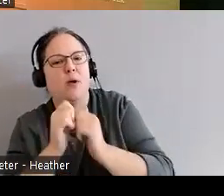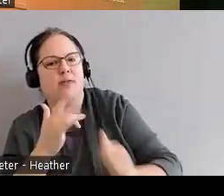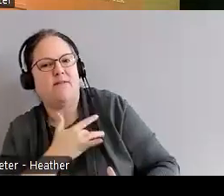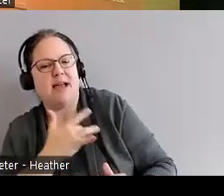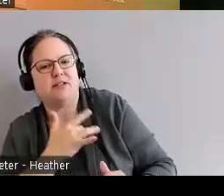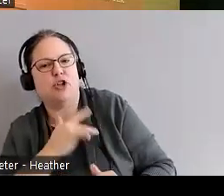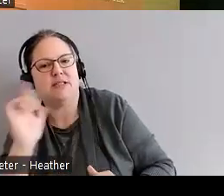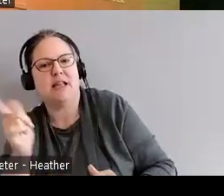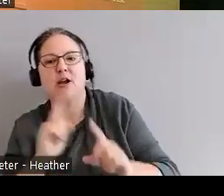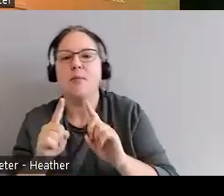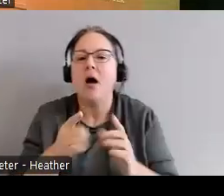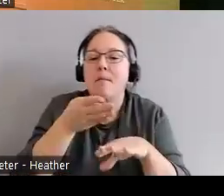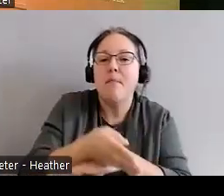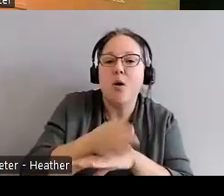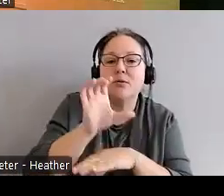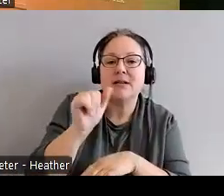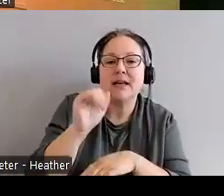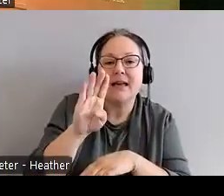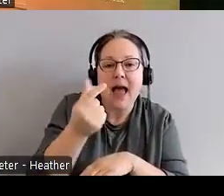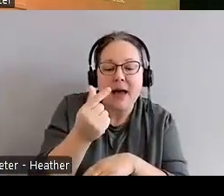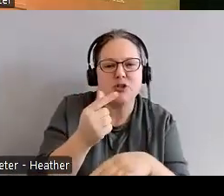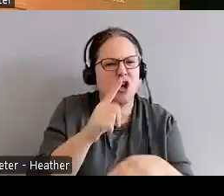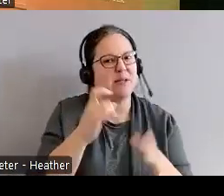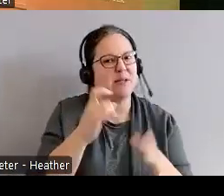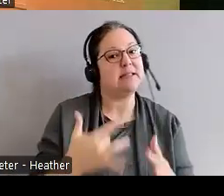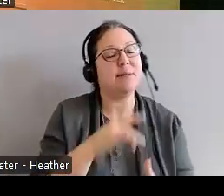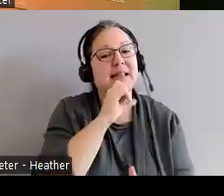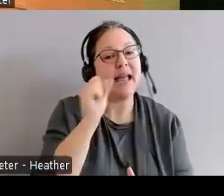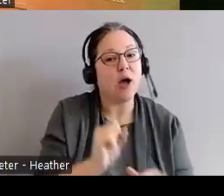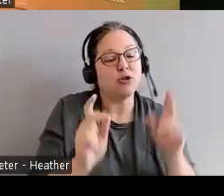post-Cabbage depression, because generally elderly people have